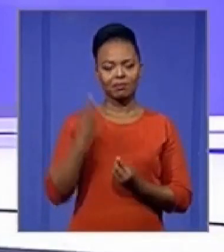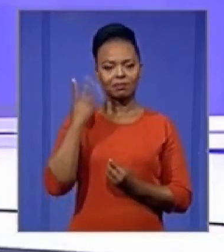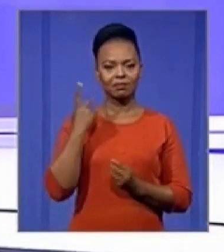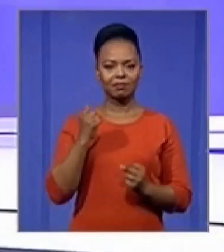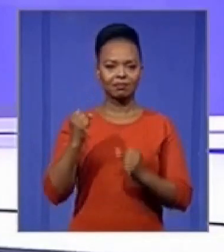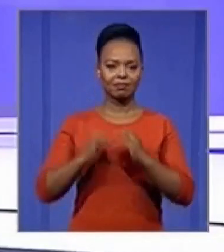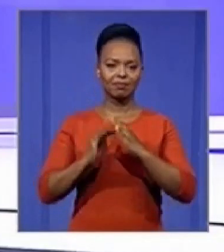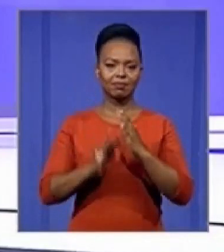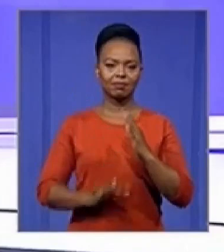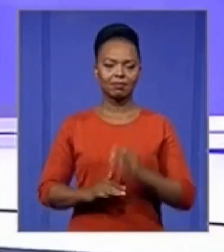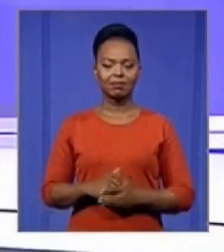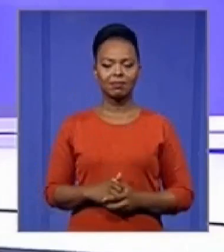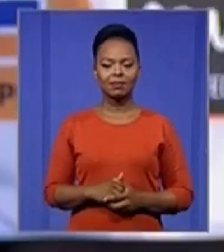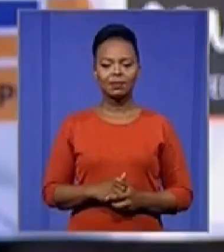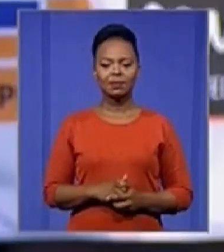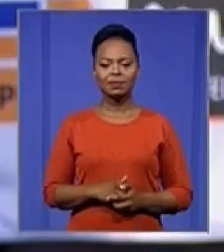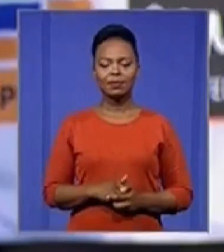tsona.